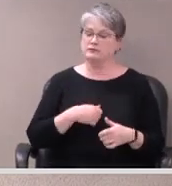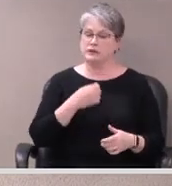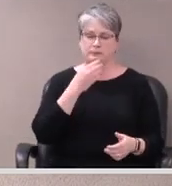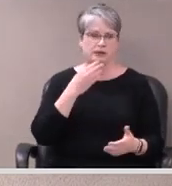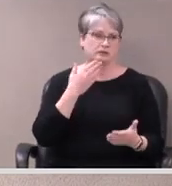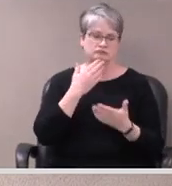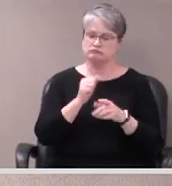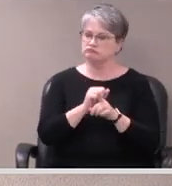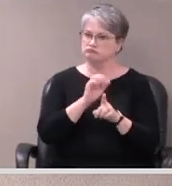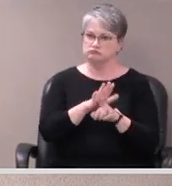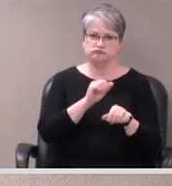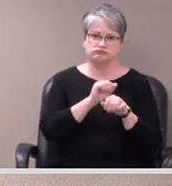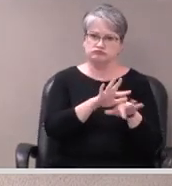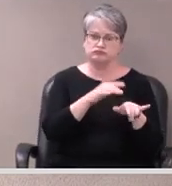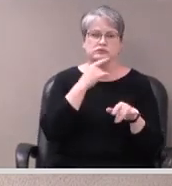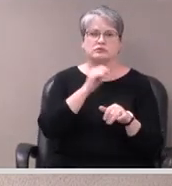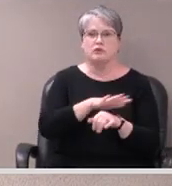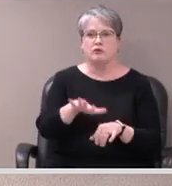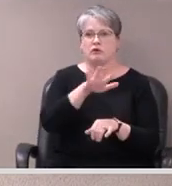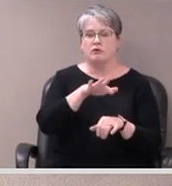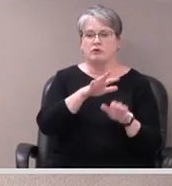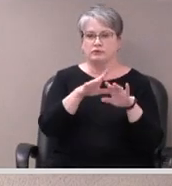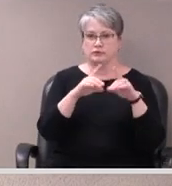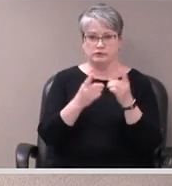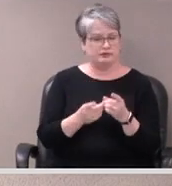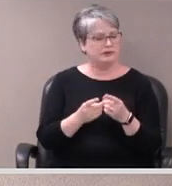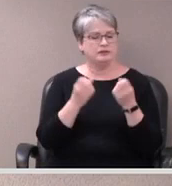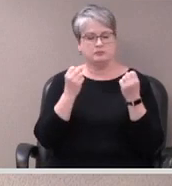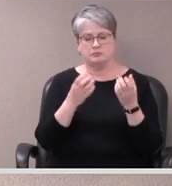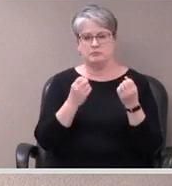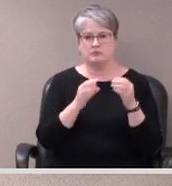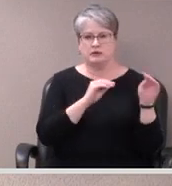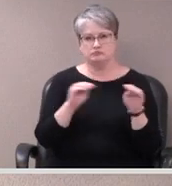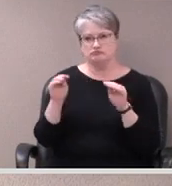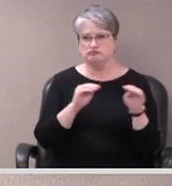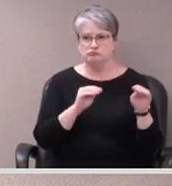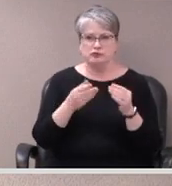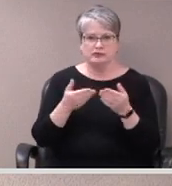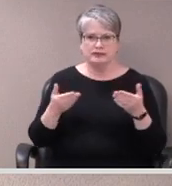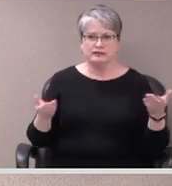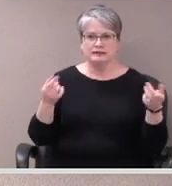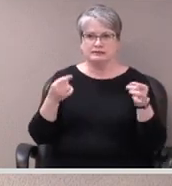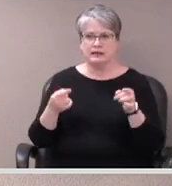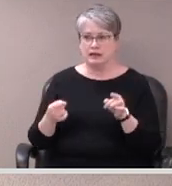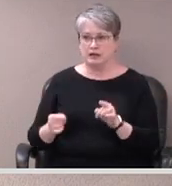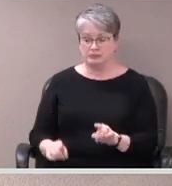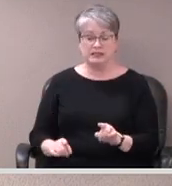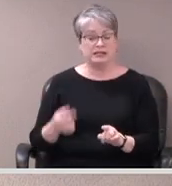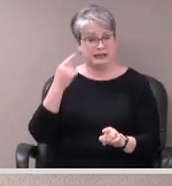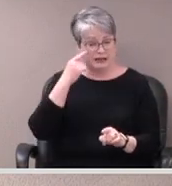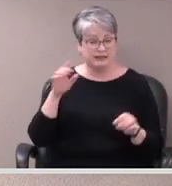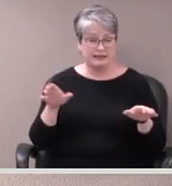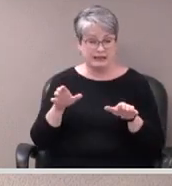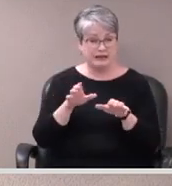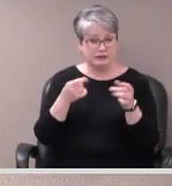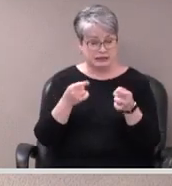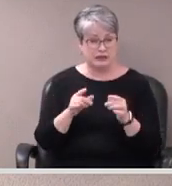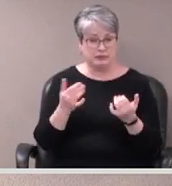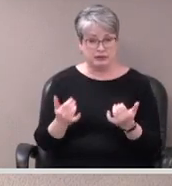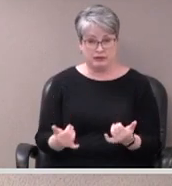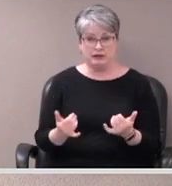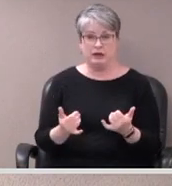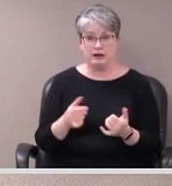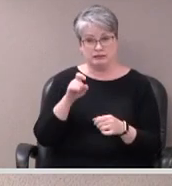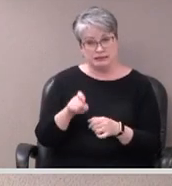Mm-hmm. There's a lot of moving pieces and parts to it. I do think we are doing the action that we need to in order